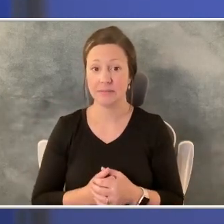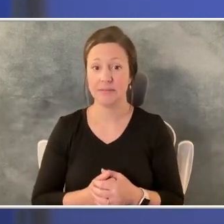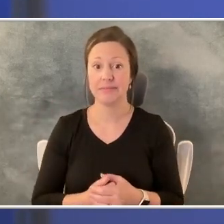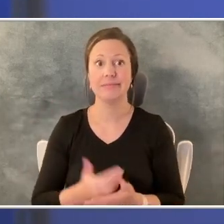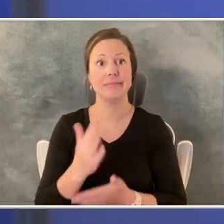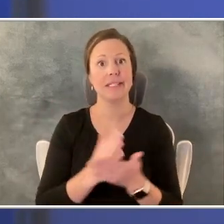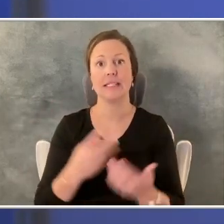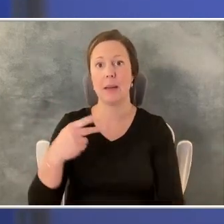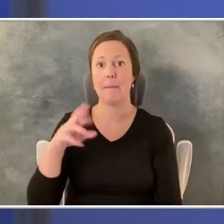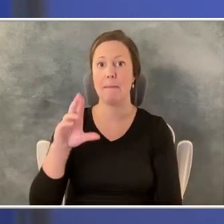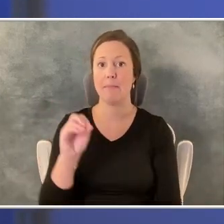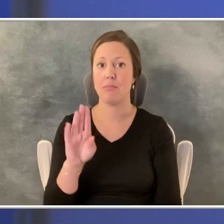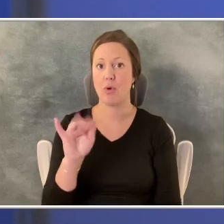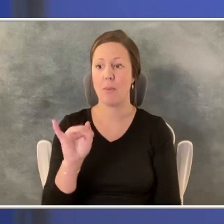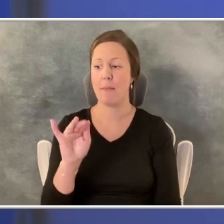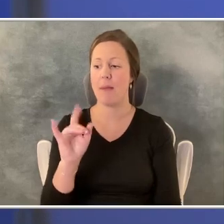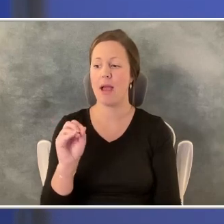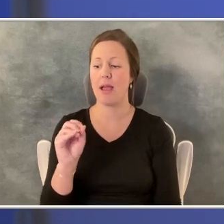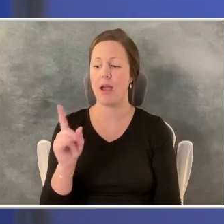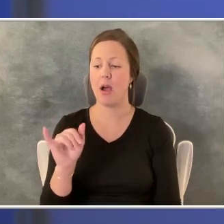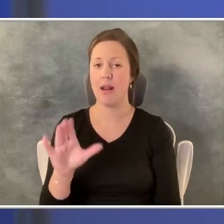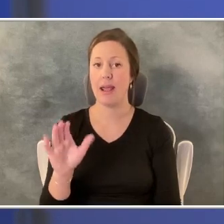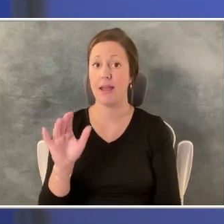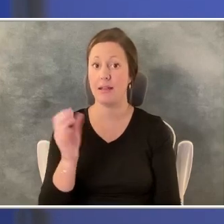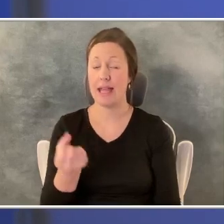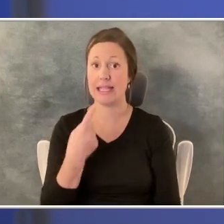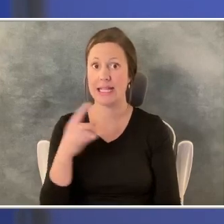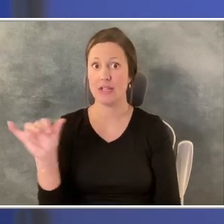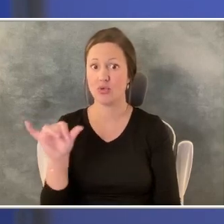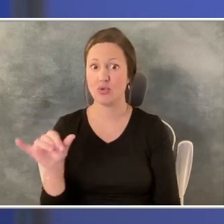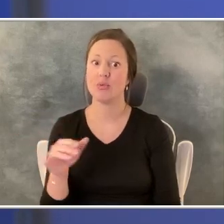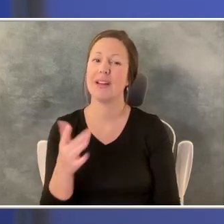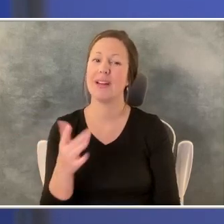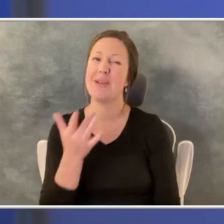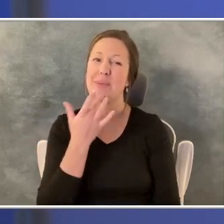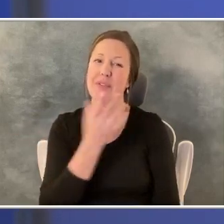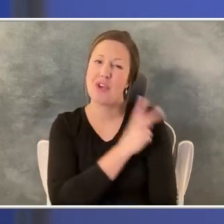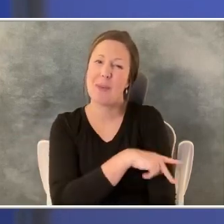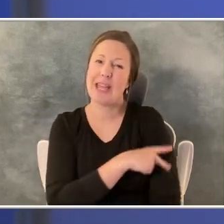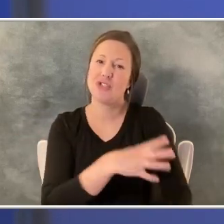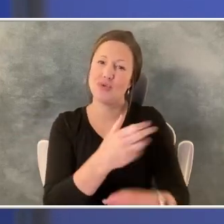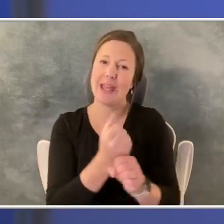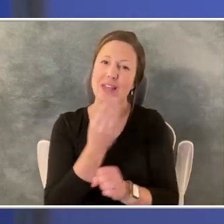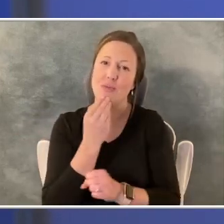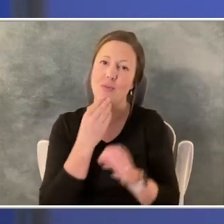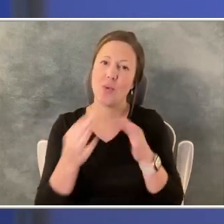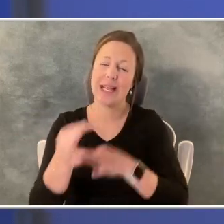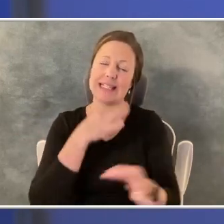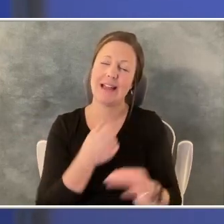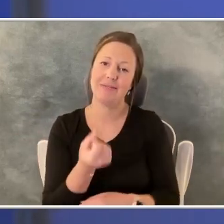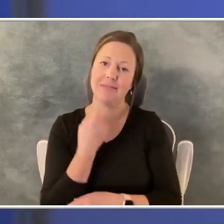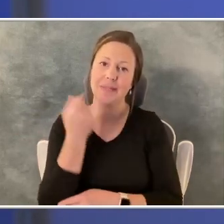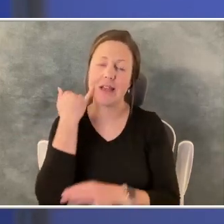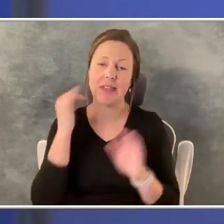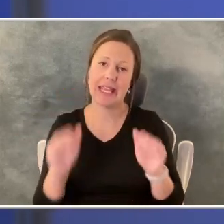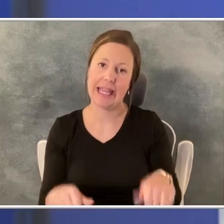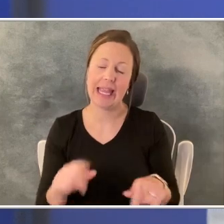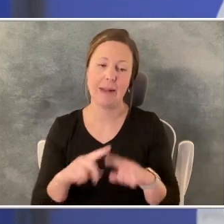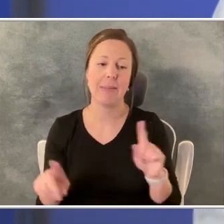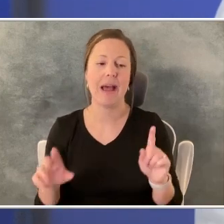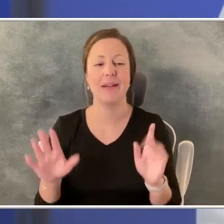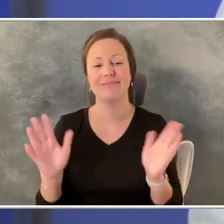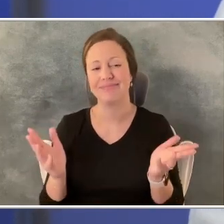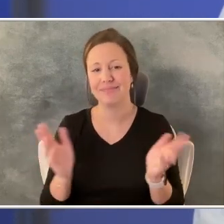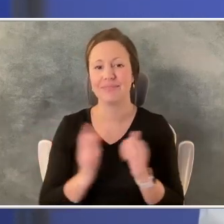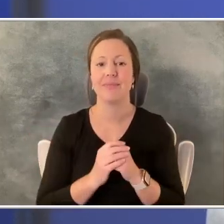through supplements or, but I prefer my patients to get it through food if they can. Supplements, and this is a doctor